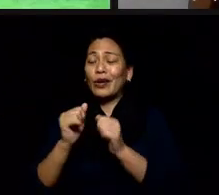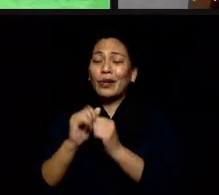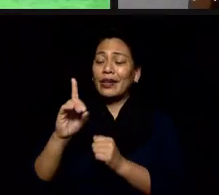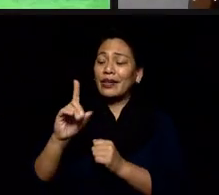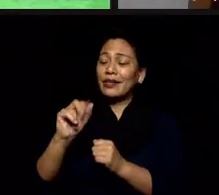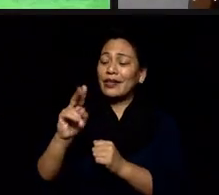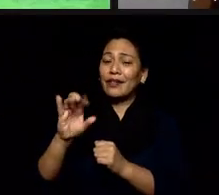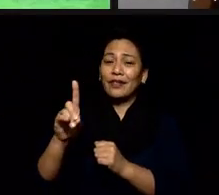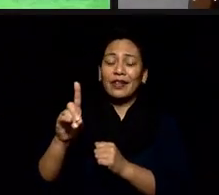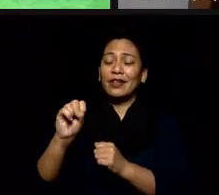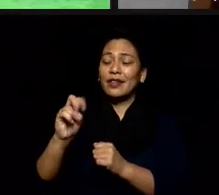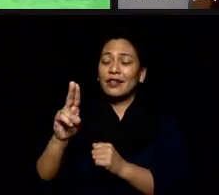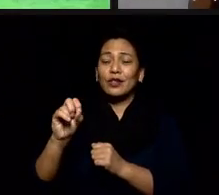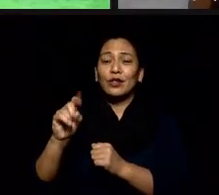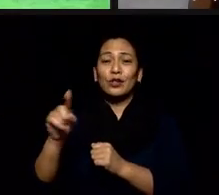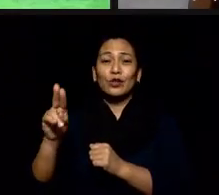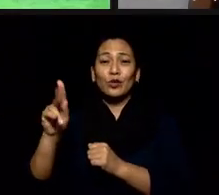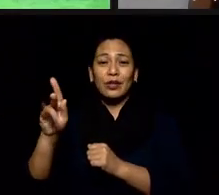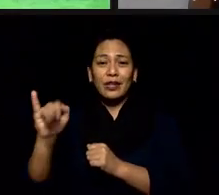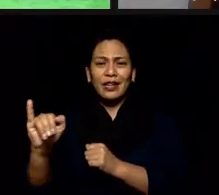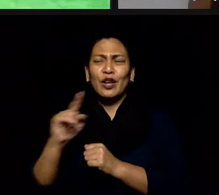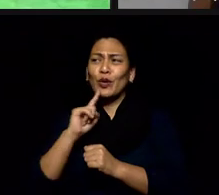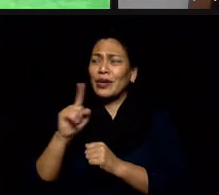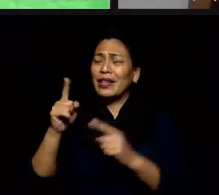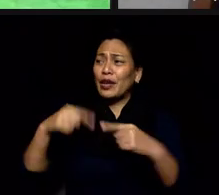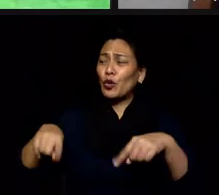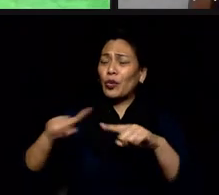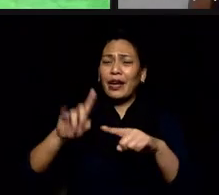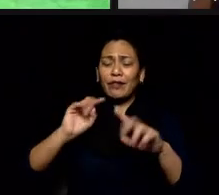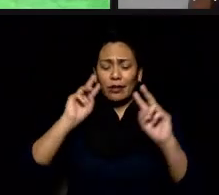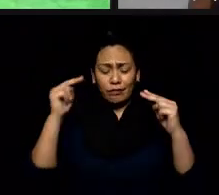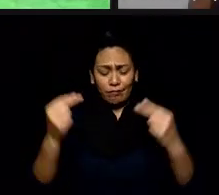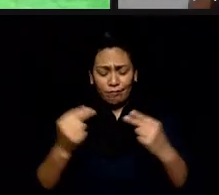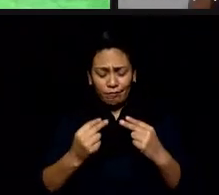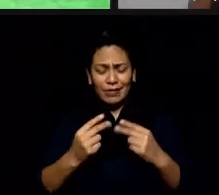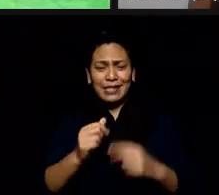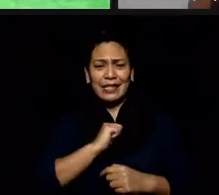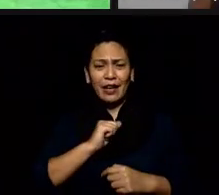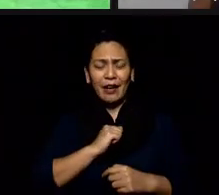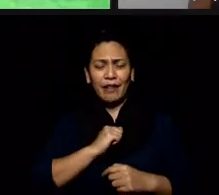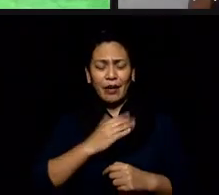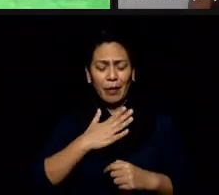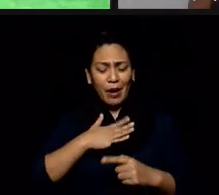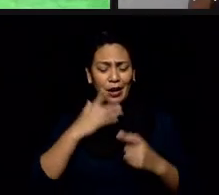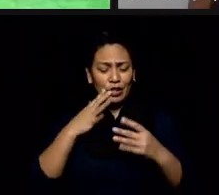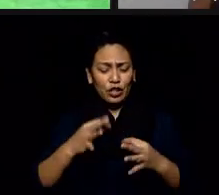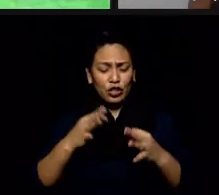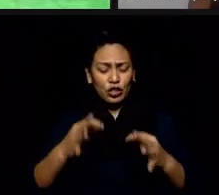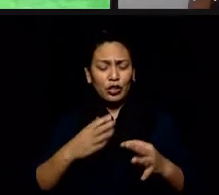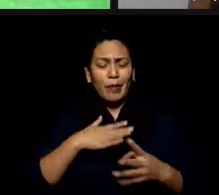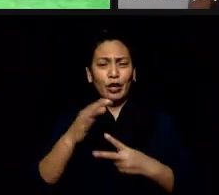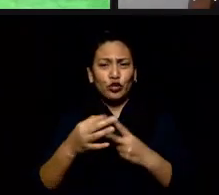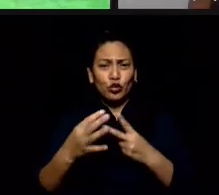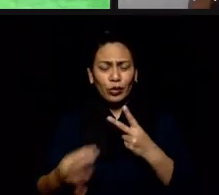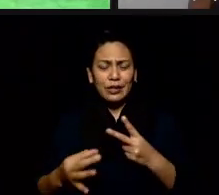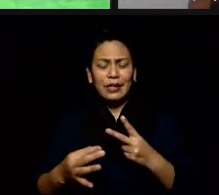this is a moral issue. We have to all face ourselves and our choices and live with that.